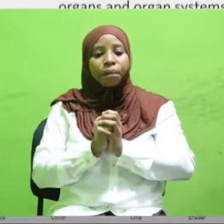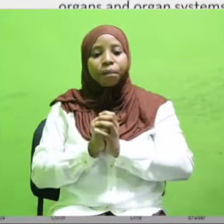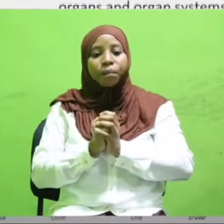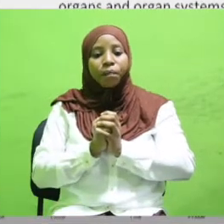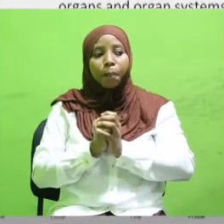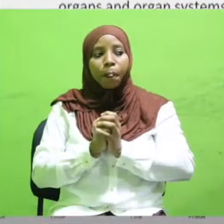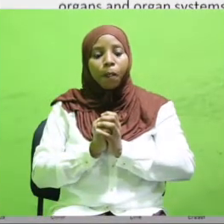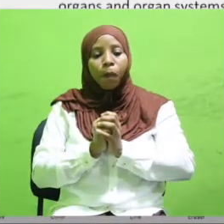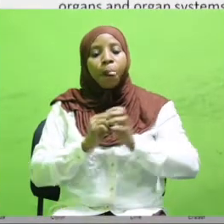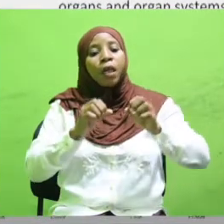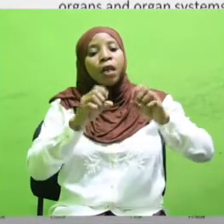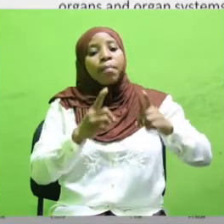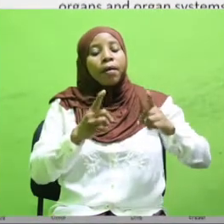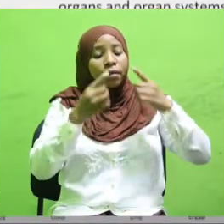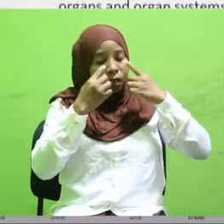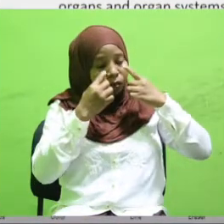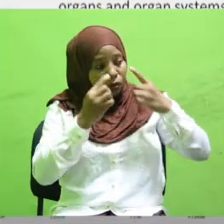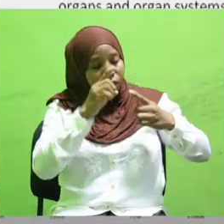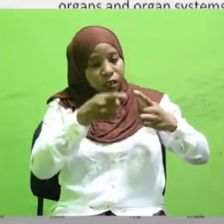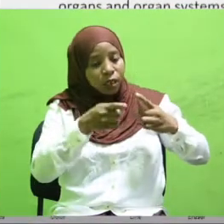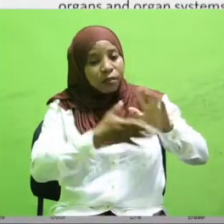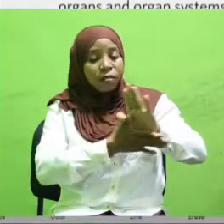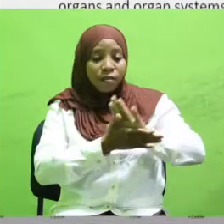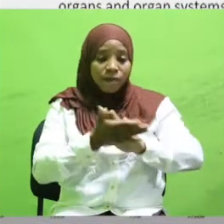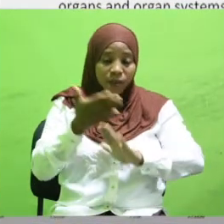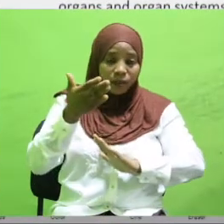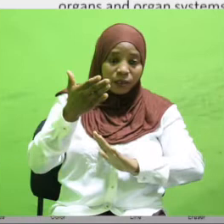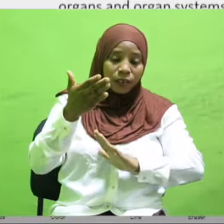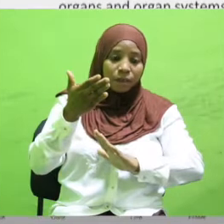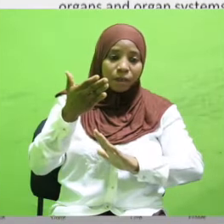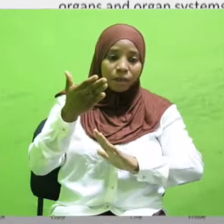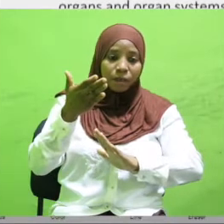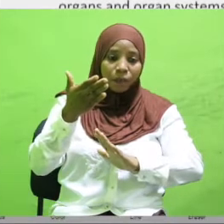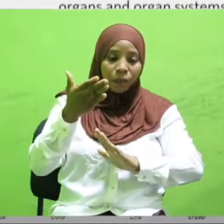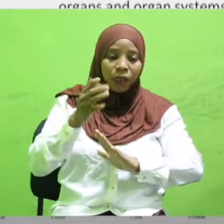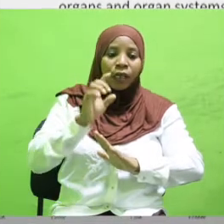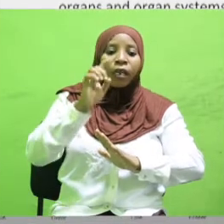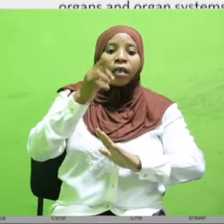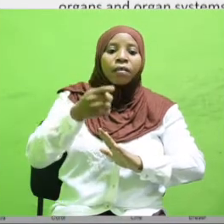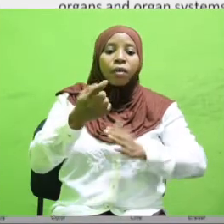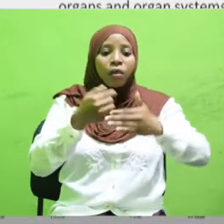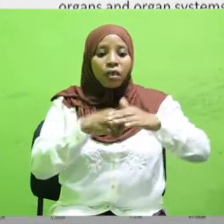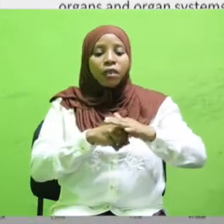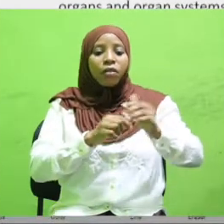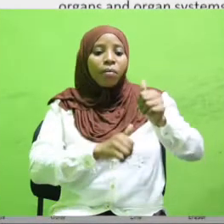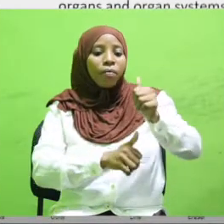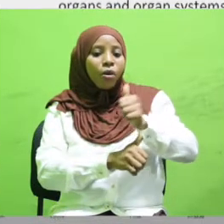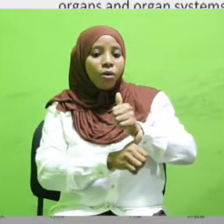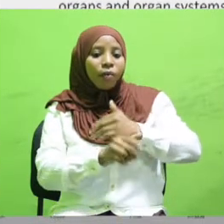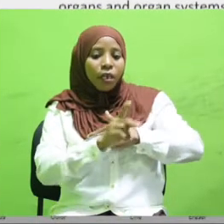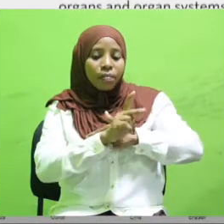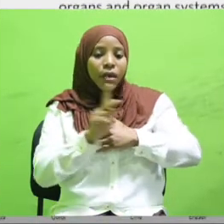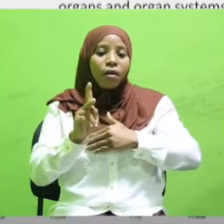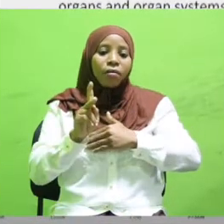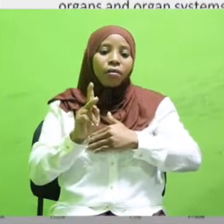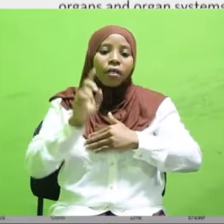beginning, we can see that the first difference is that the cell wall of a member of kingdom plantae is made